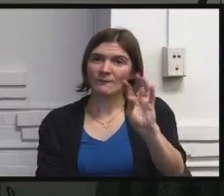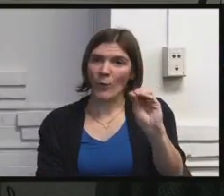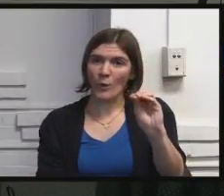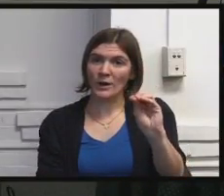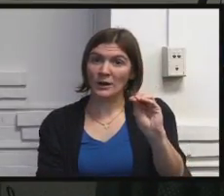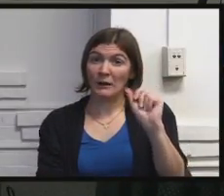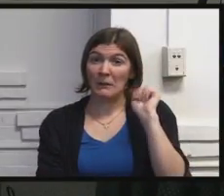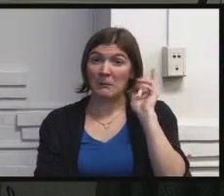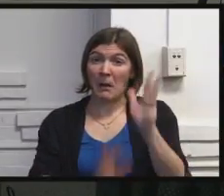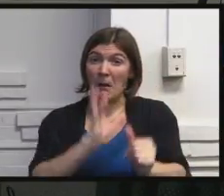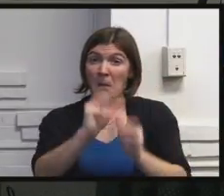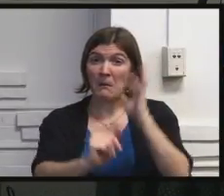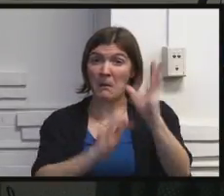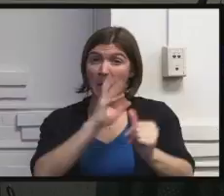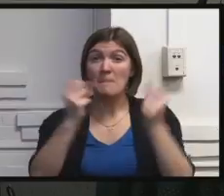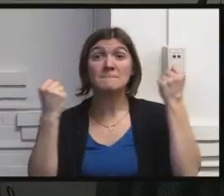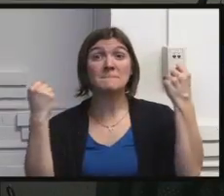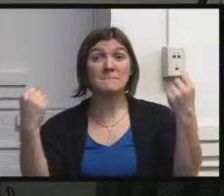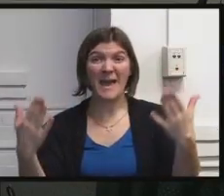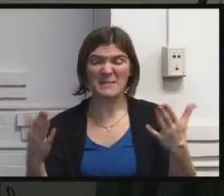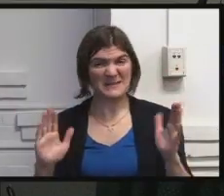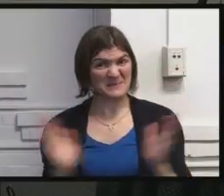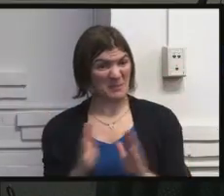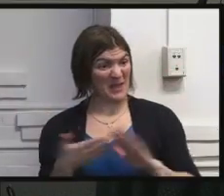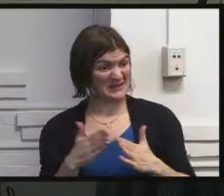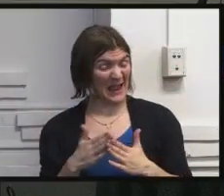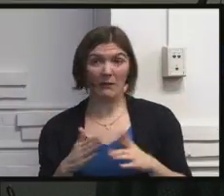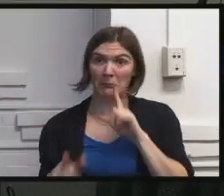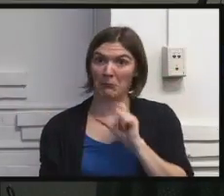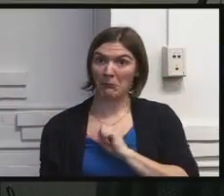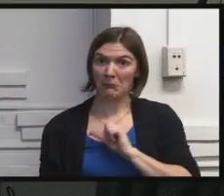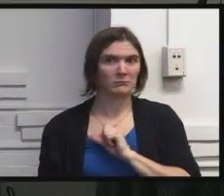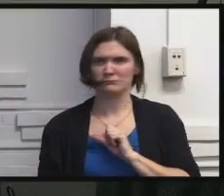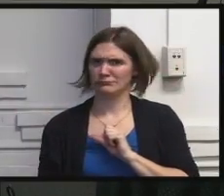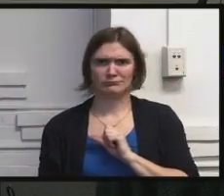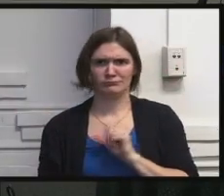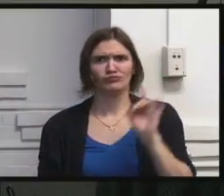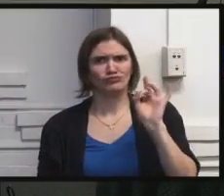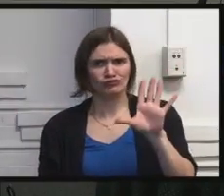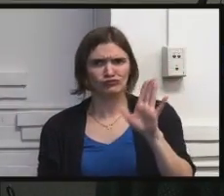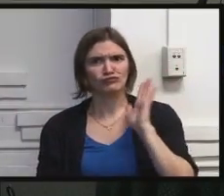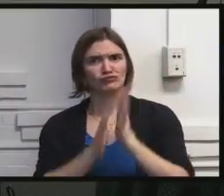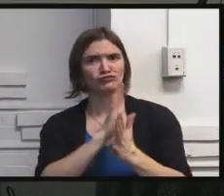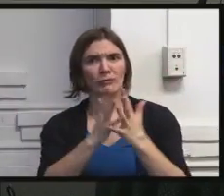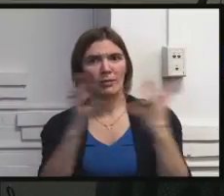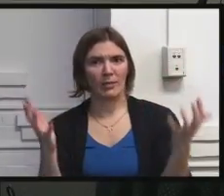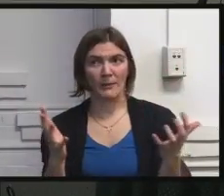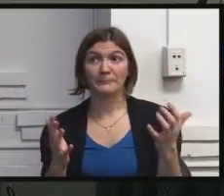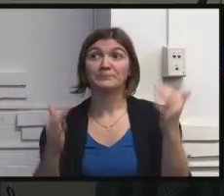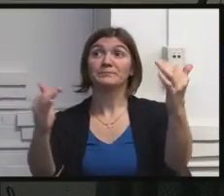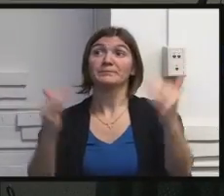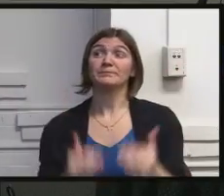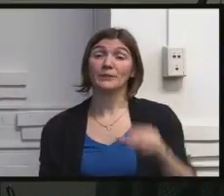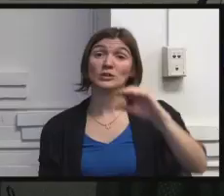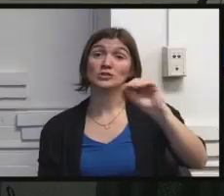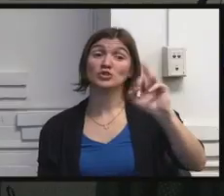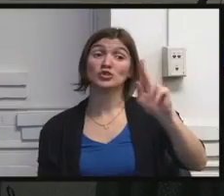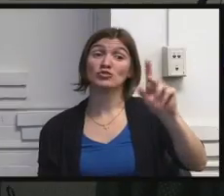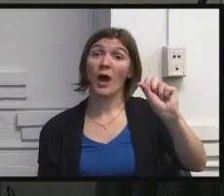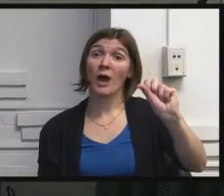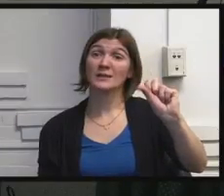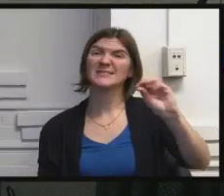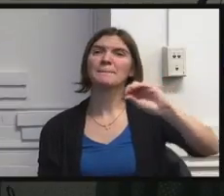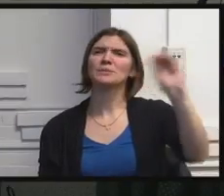640. Again, a pretty good amount for a little downtown bridge. So it sees a fair amount of traffic. Your percent trucks, which is also during